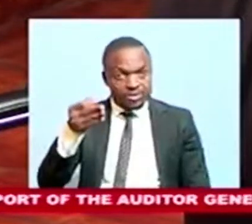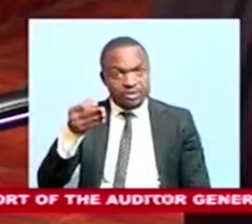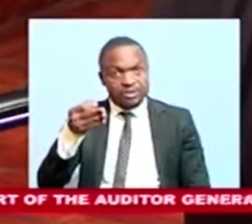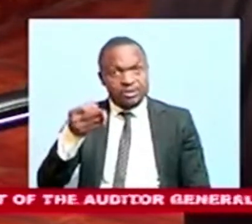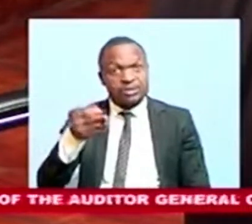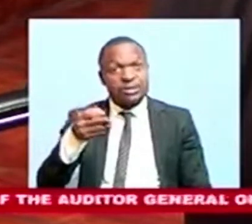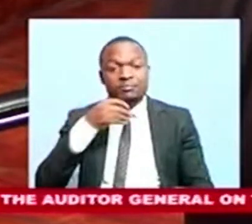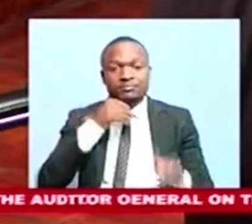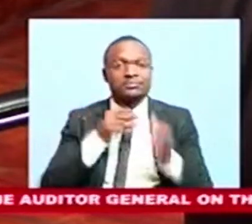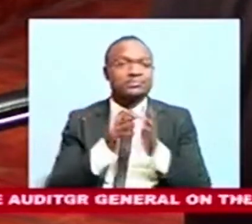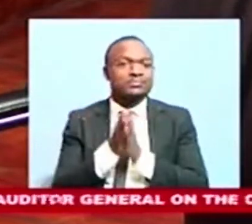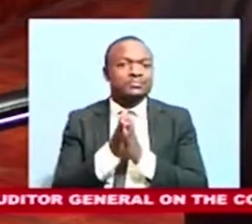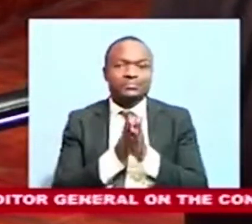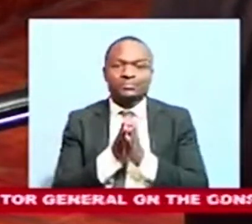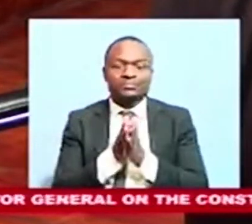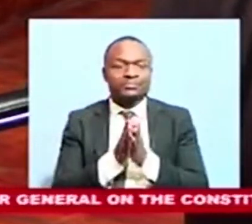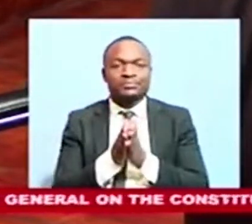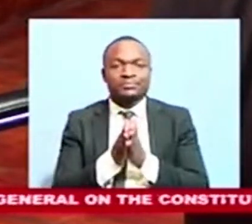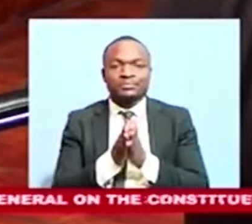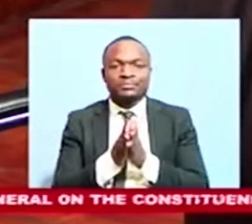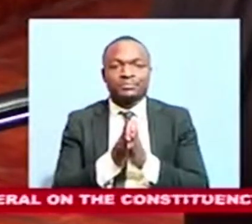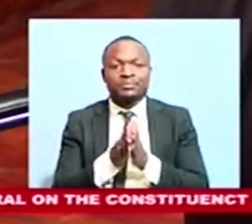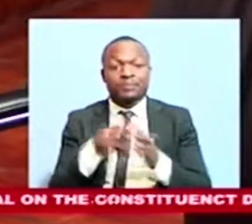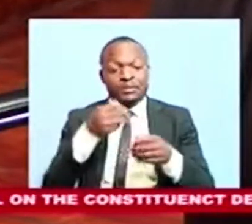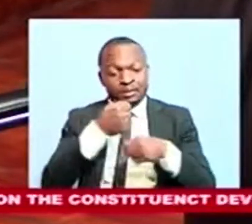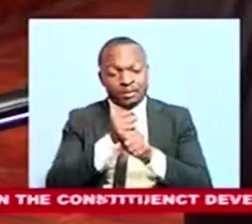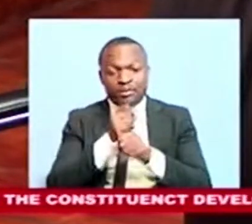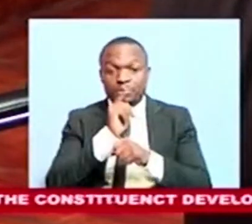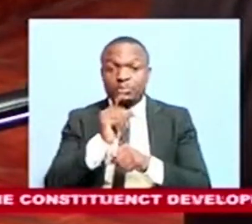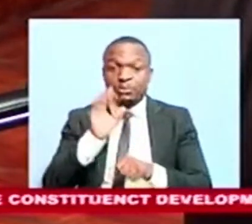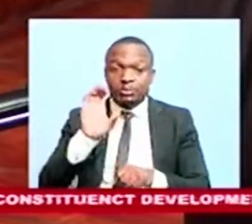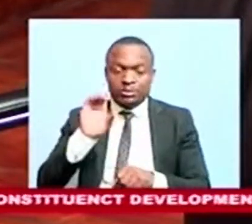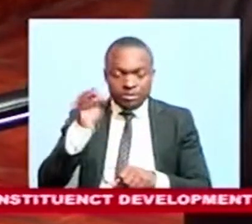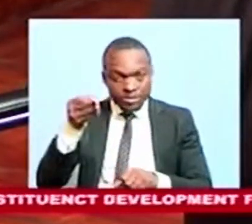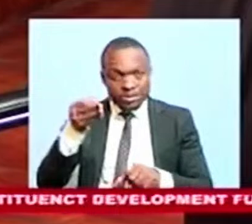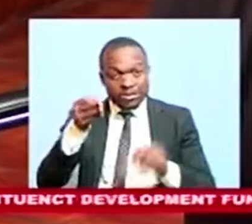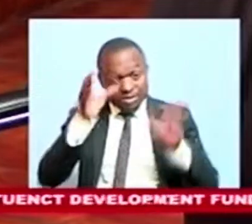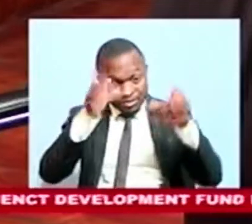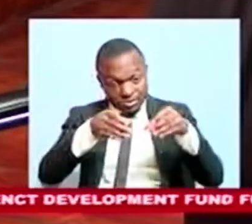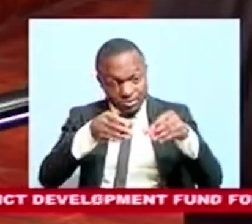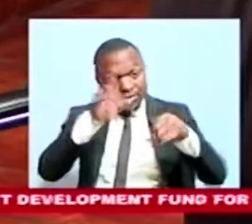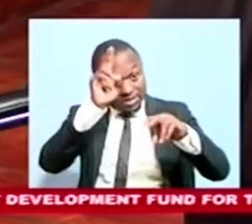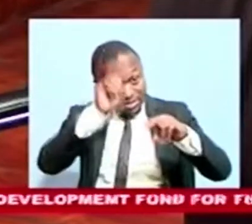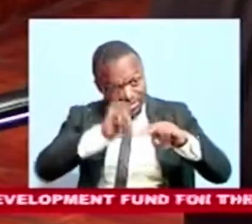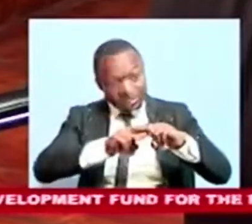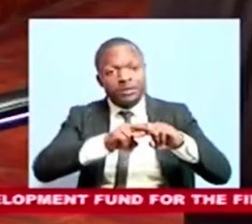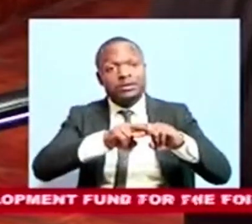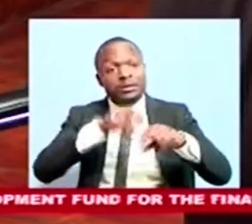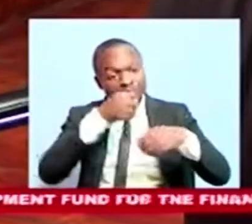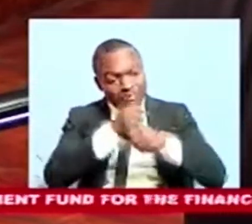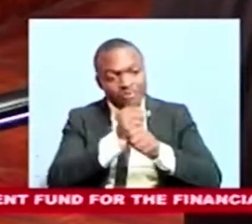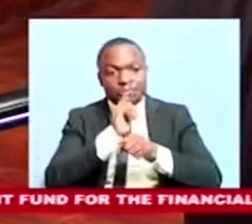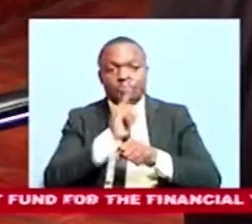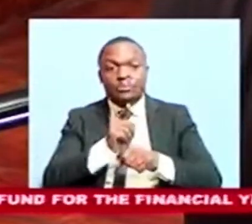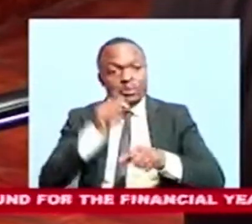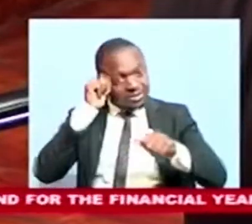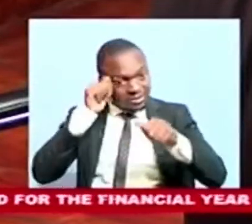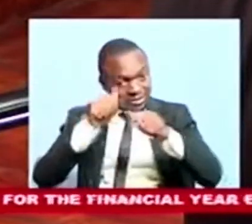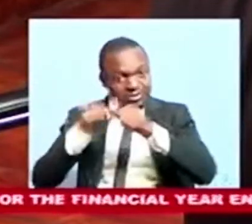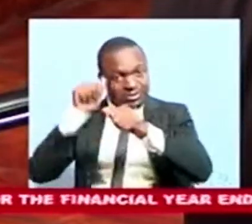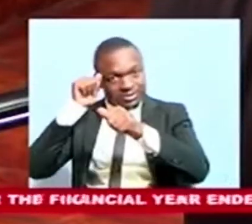interest, Chair, was to ensure that the CDFC committee sits and make sure that the resolutions are